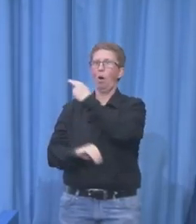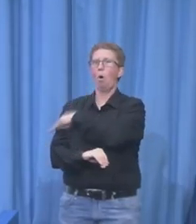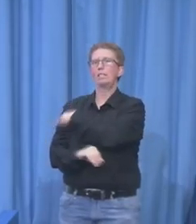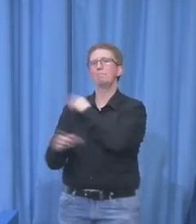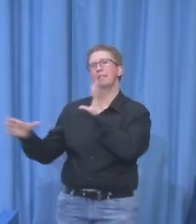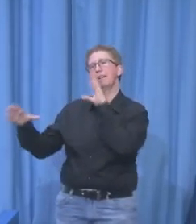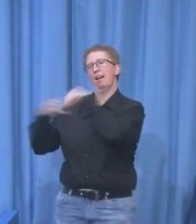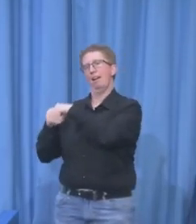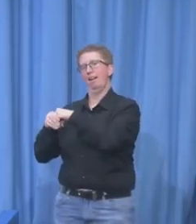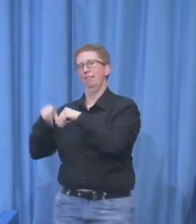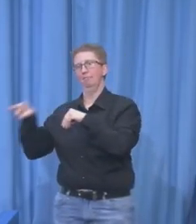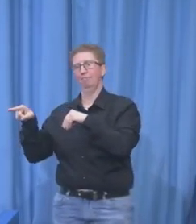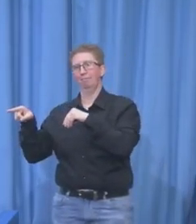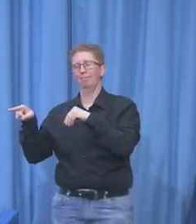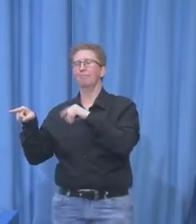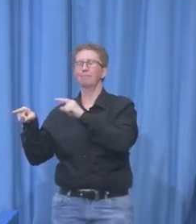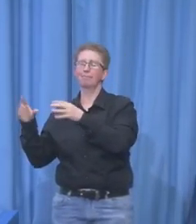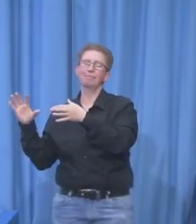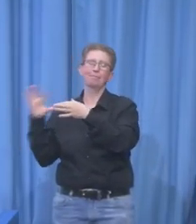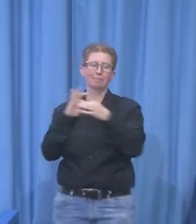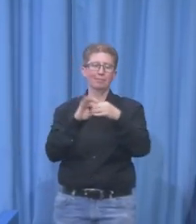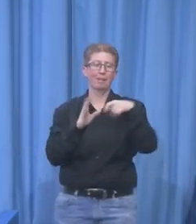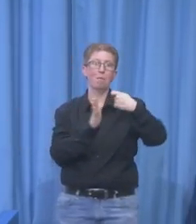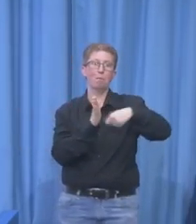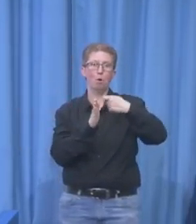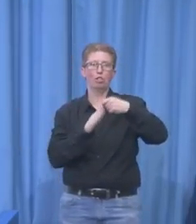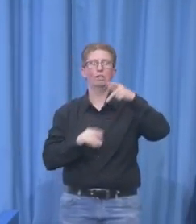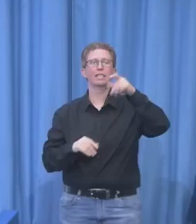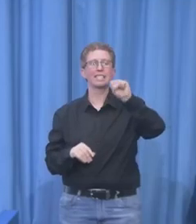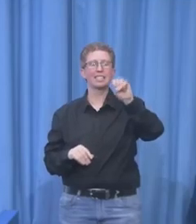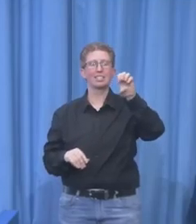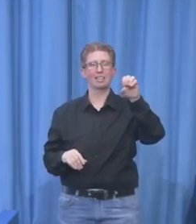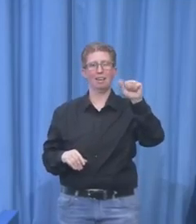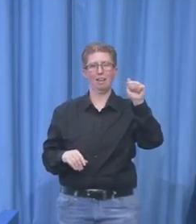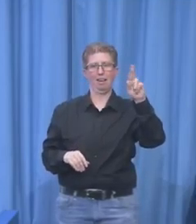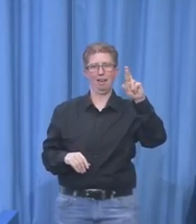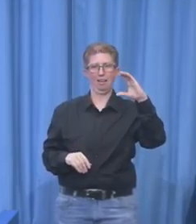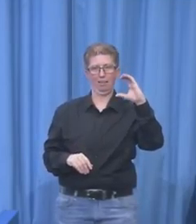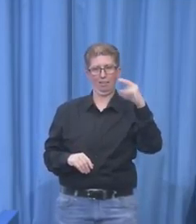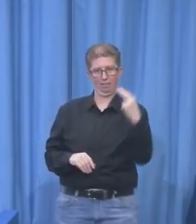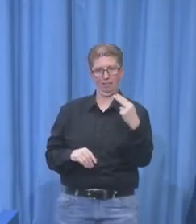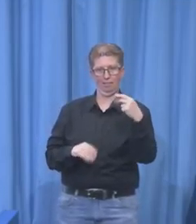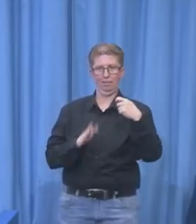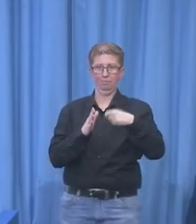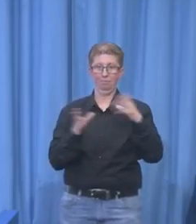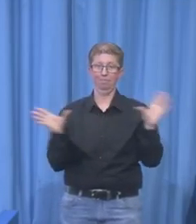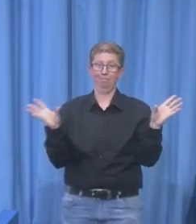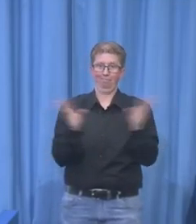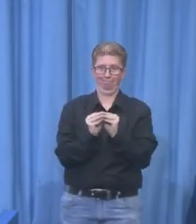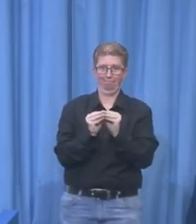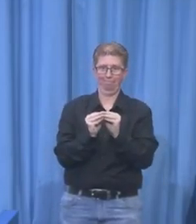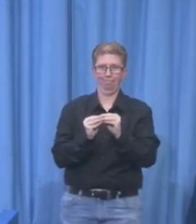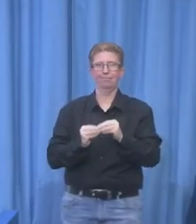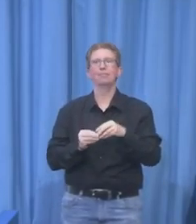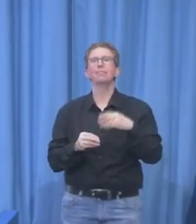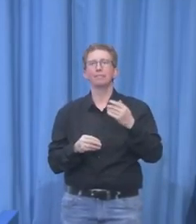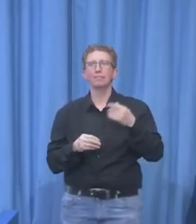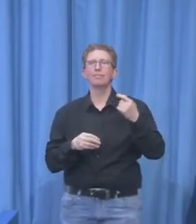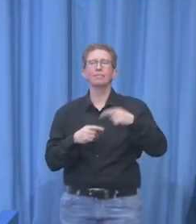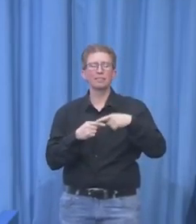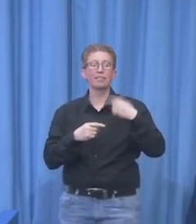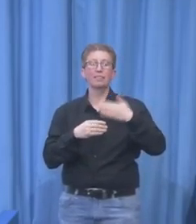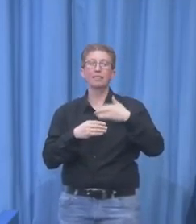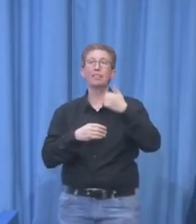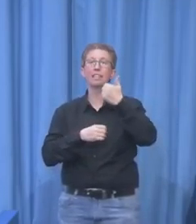search thing. When I say it's a contract, it's renewed. We renew it every year, that all sides are happy to